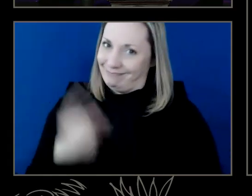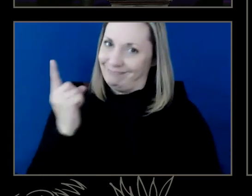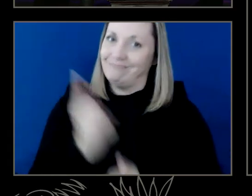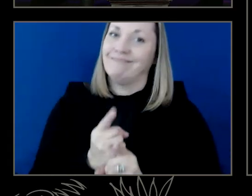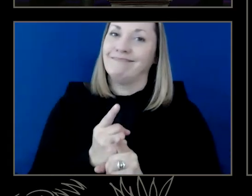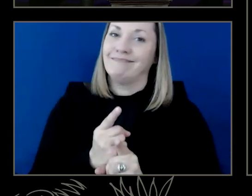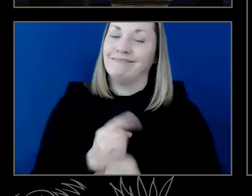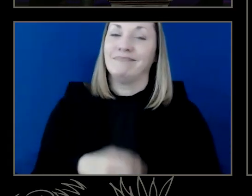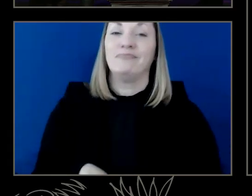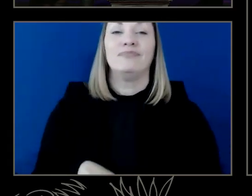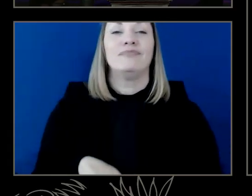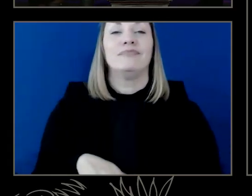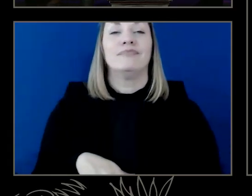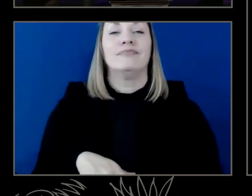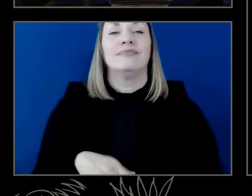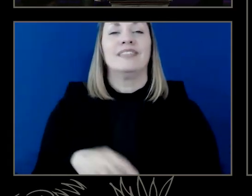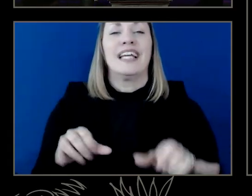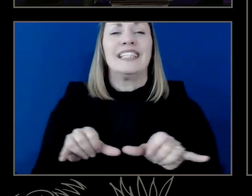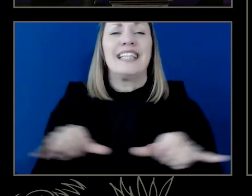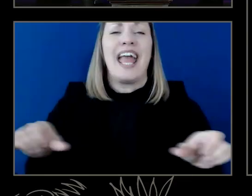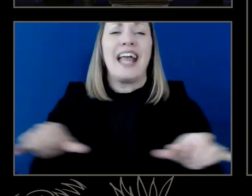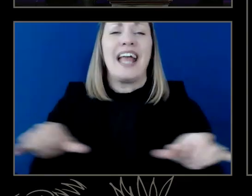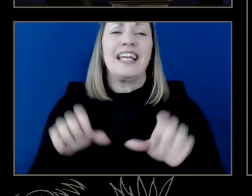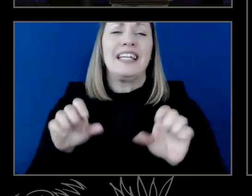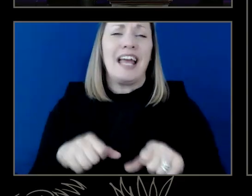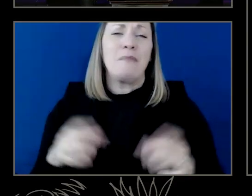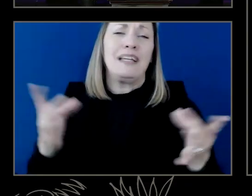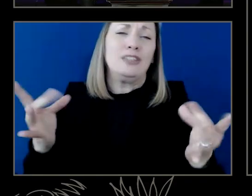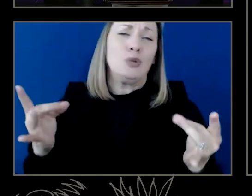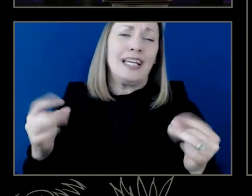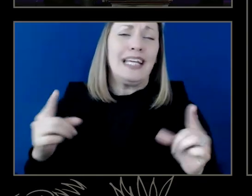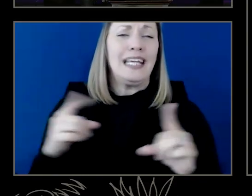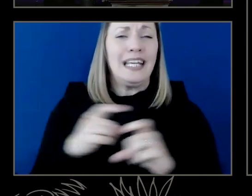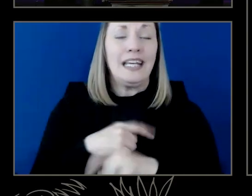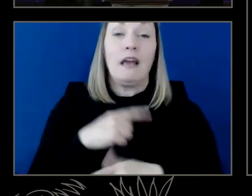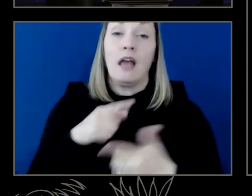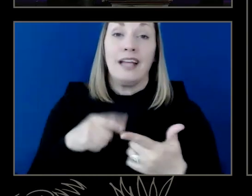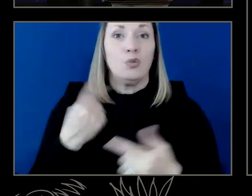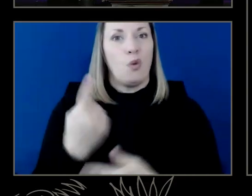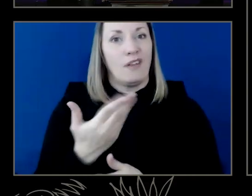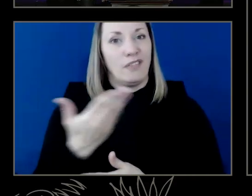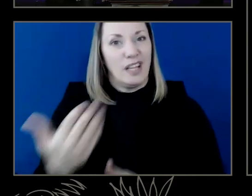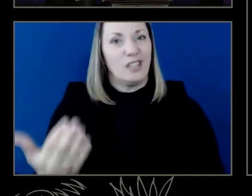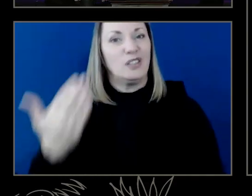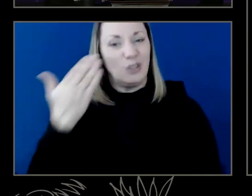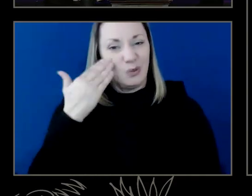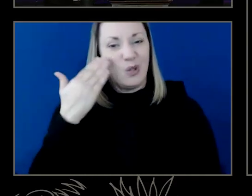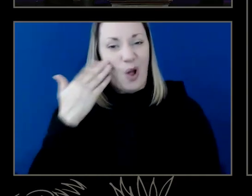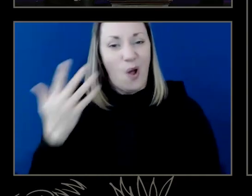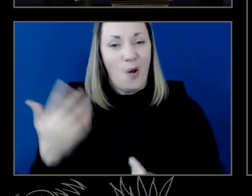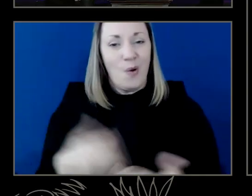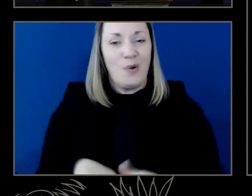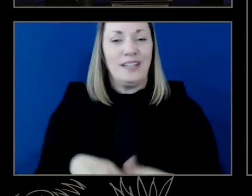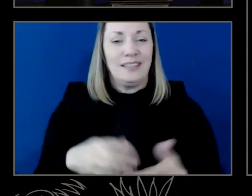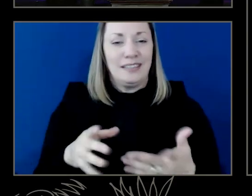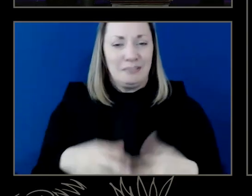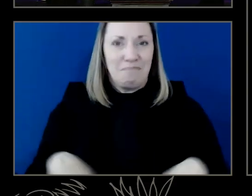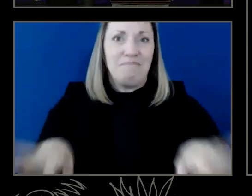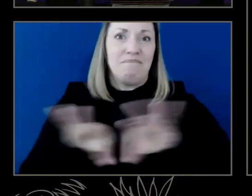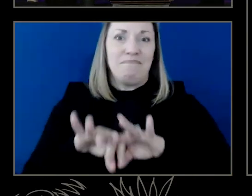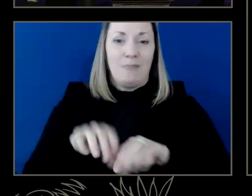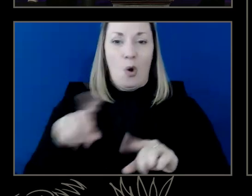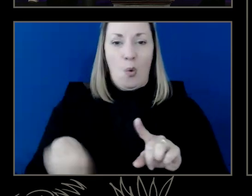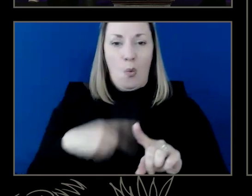Exactly. Scaling can be tricky, and it's one of those things you know matters, but when the app starts